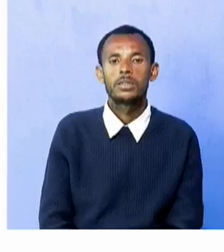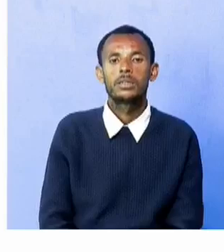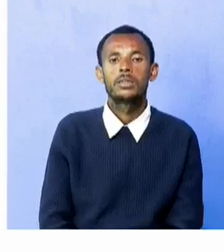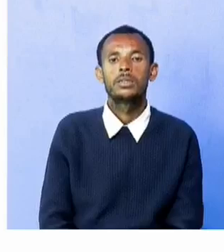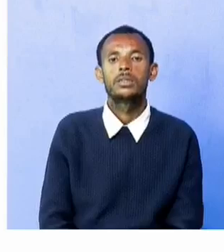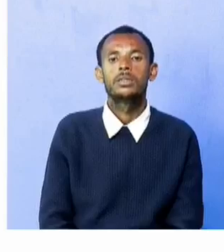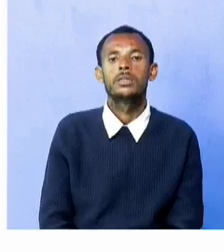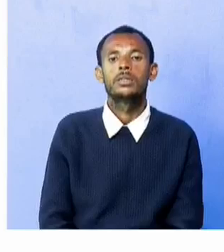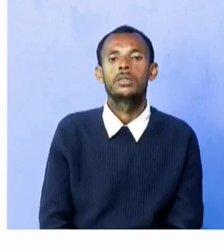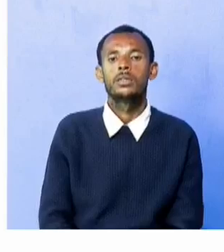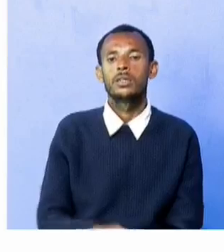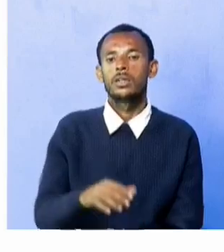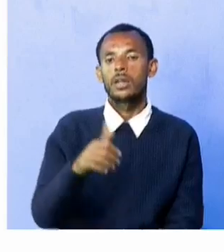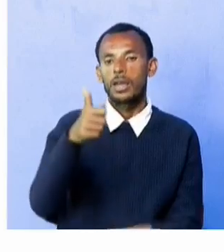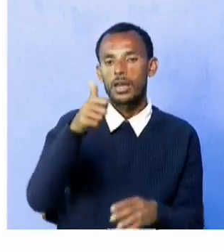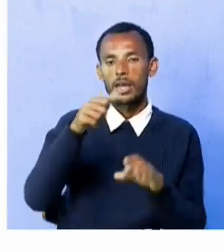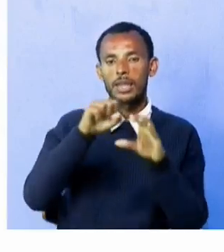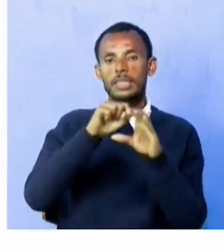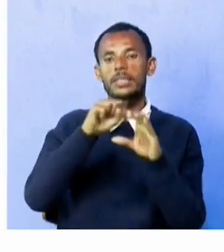take secant.